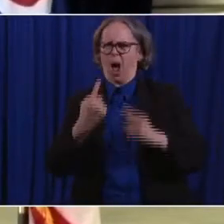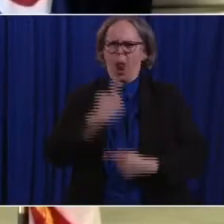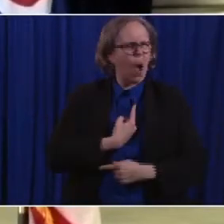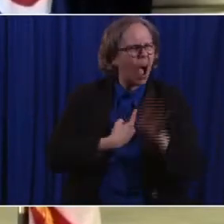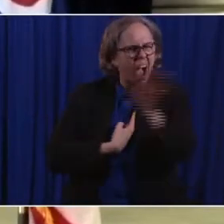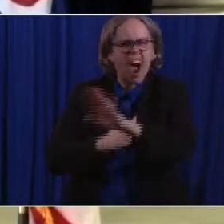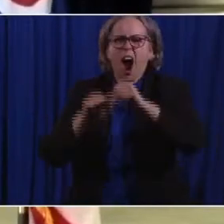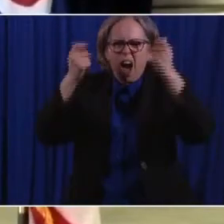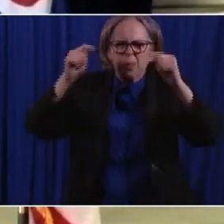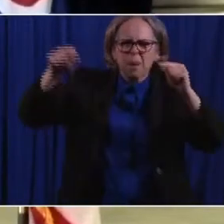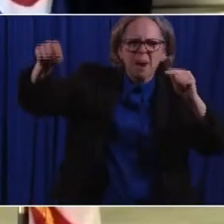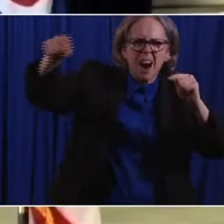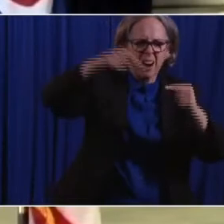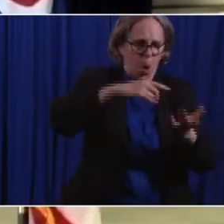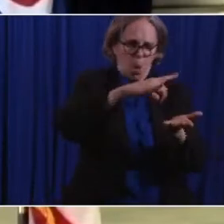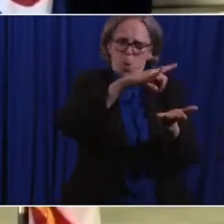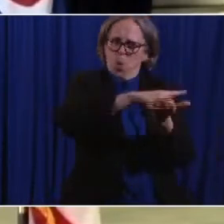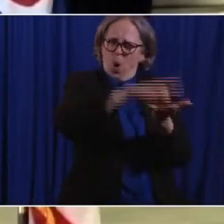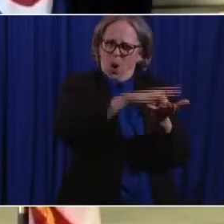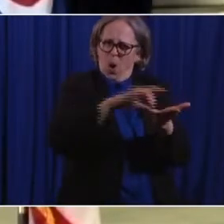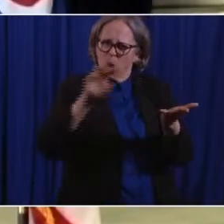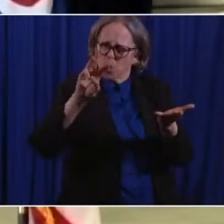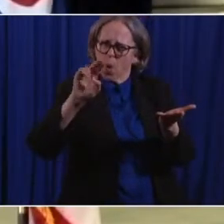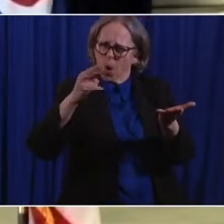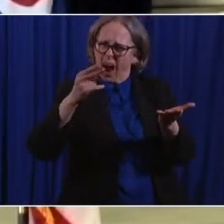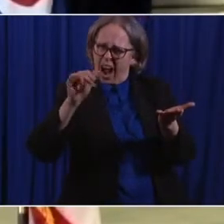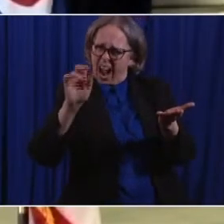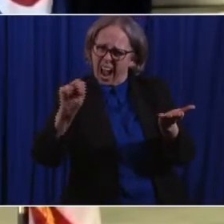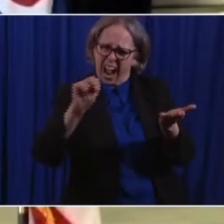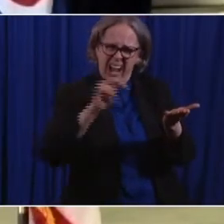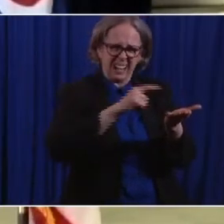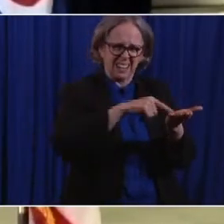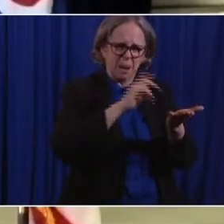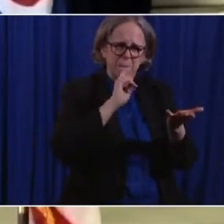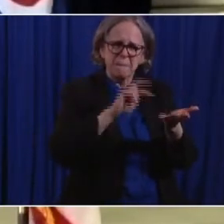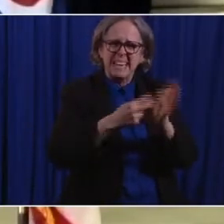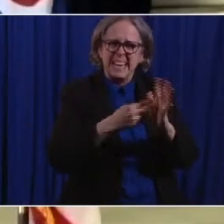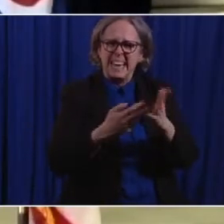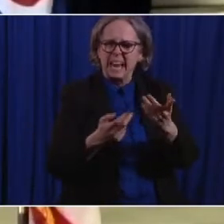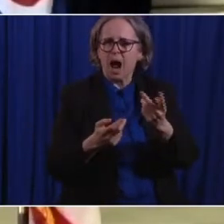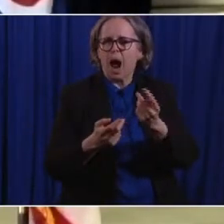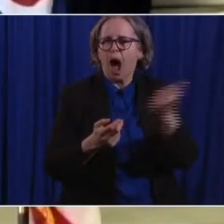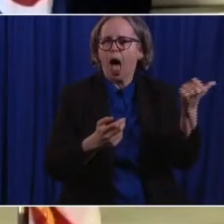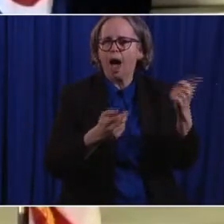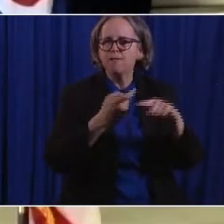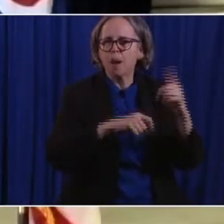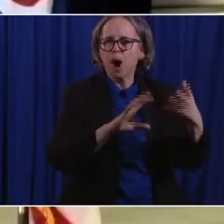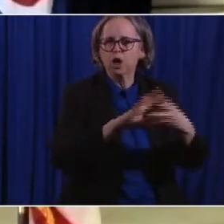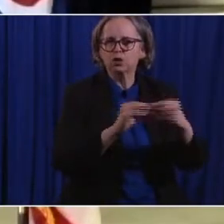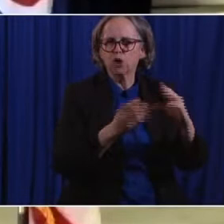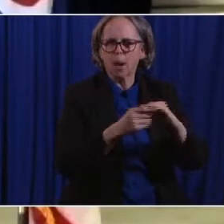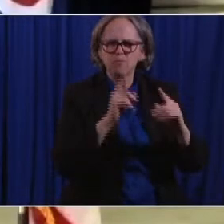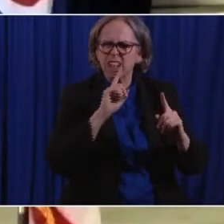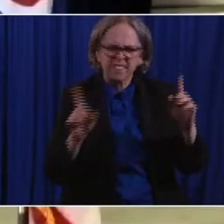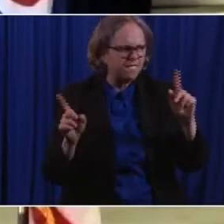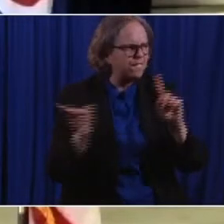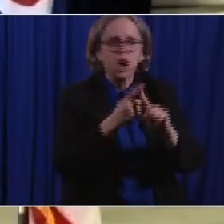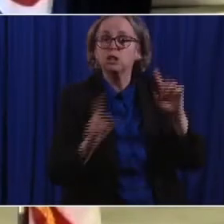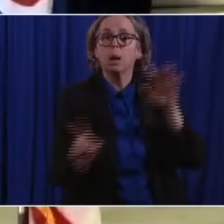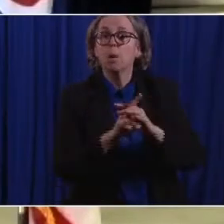Wuhan is inseparable from this story because Wuhan is where the first case was documented. It's where the